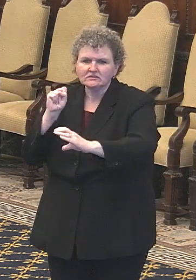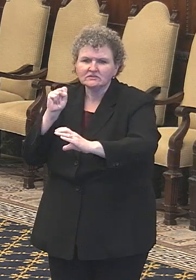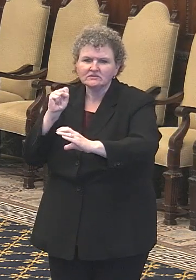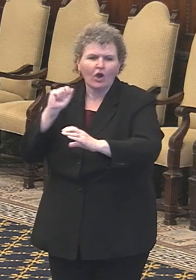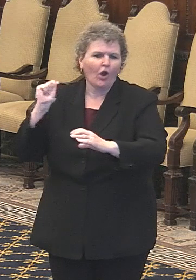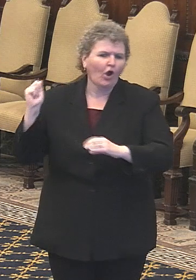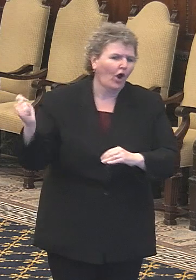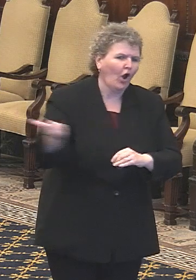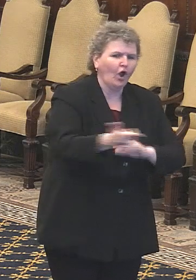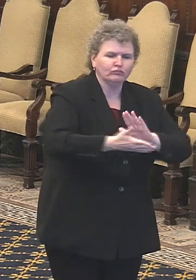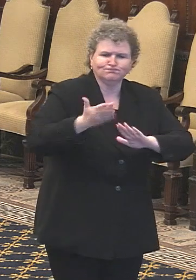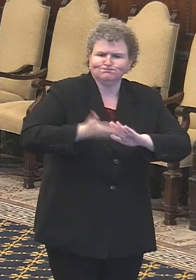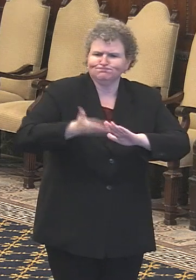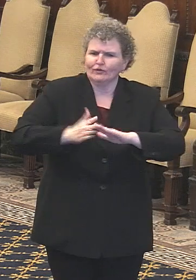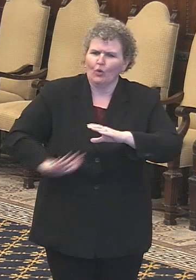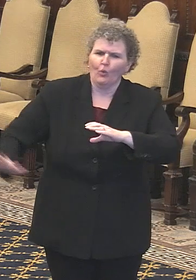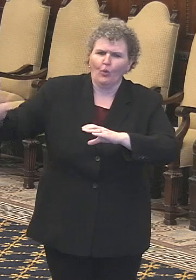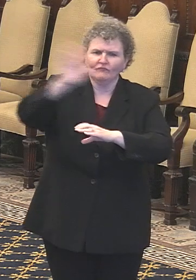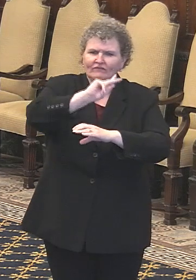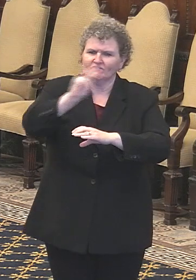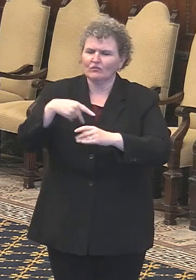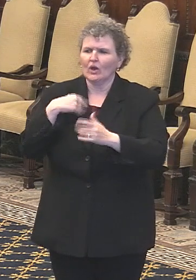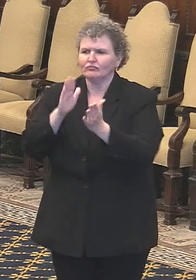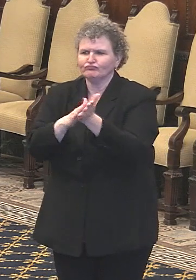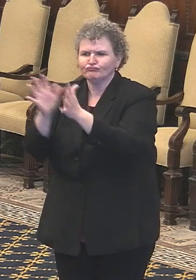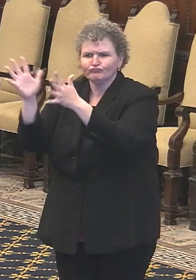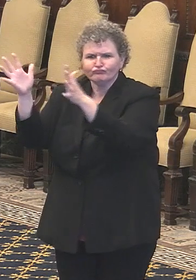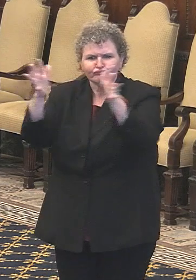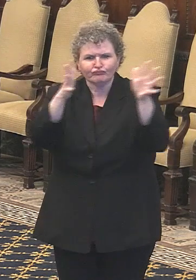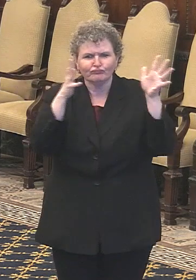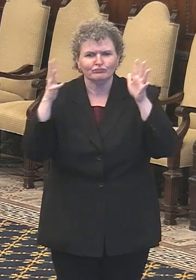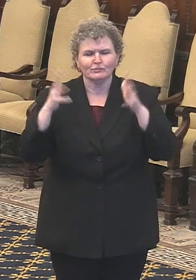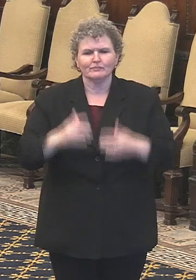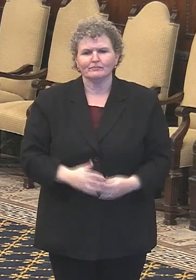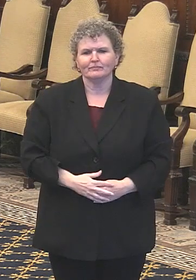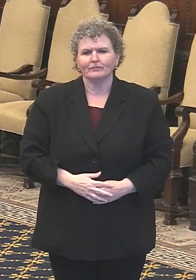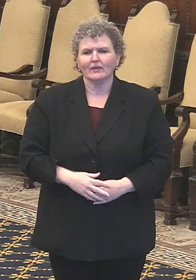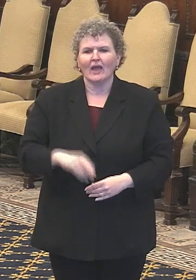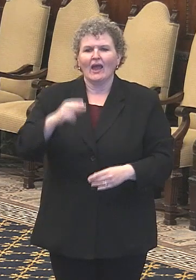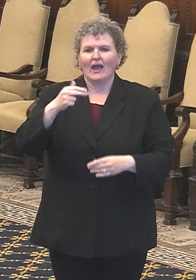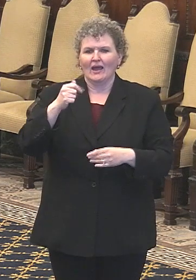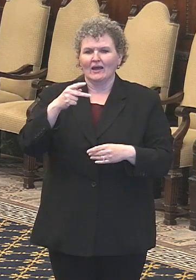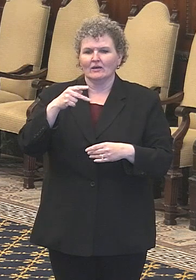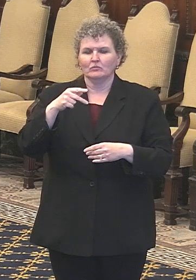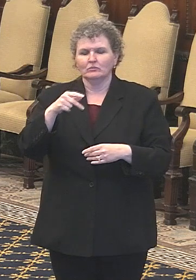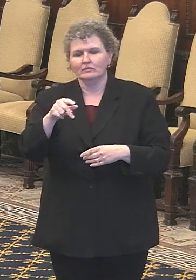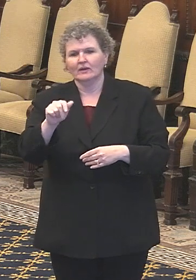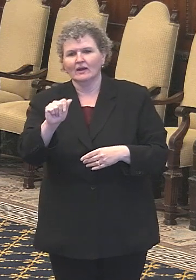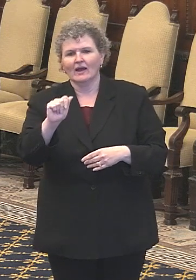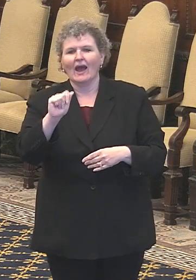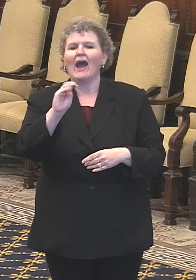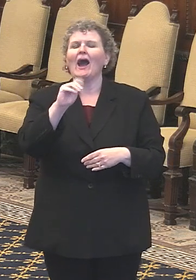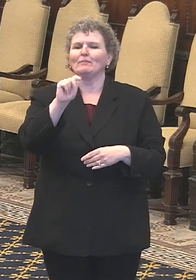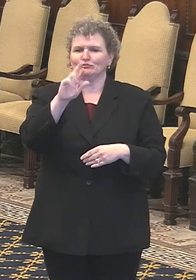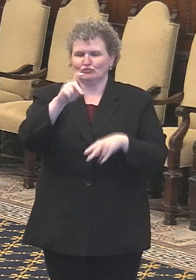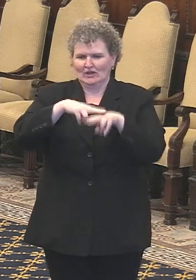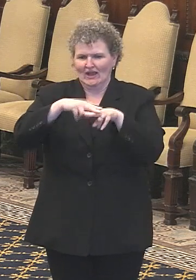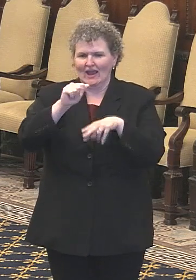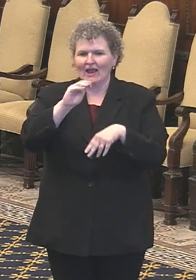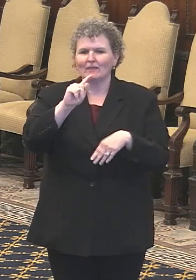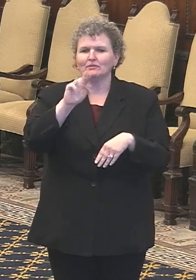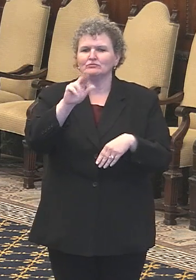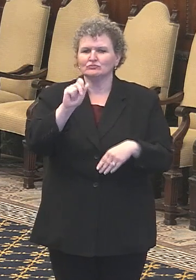the greater Philadelphia area, as well as Amtrak trains across the nation. Heroic transportation workers continue to provide